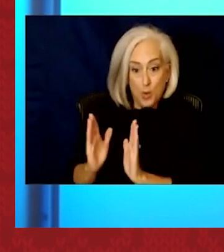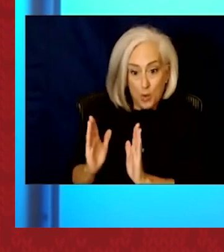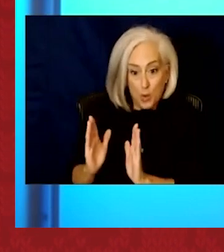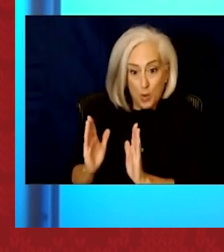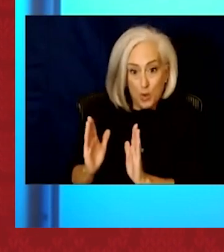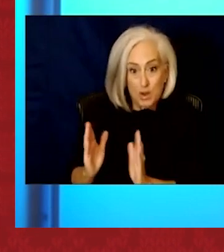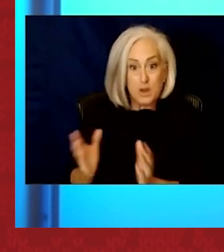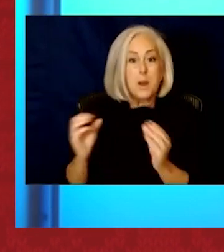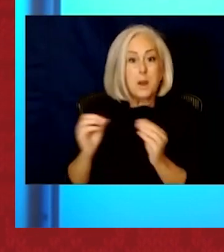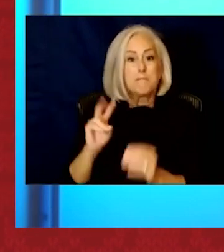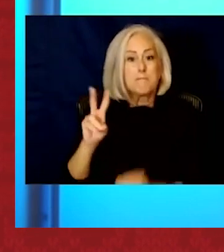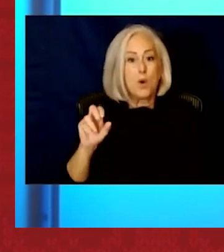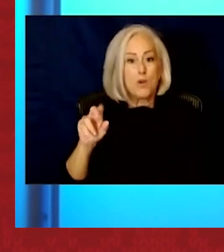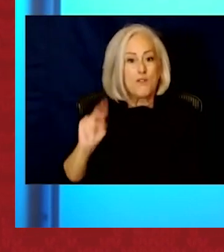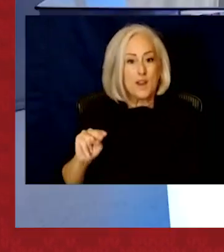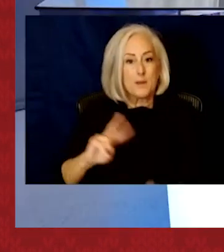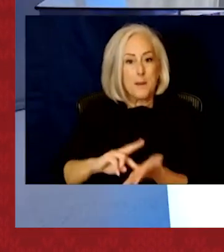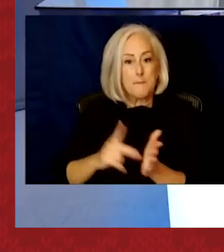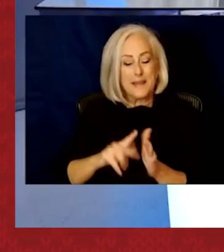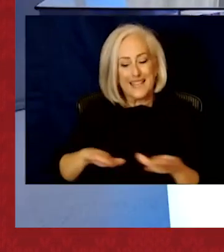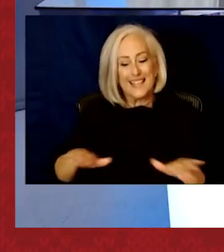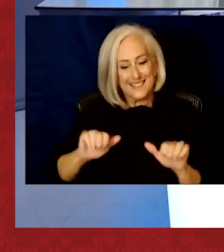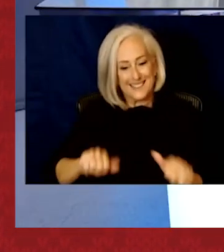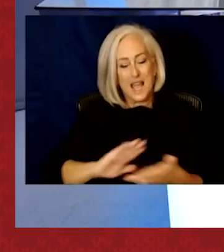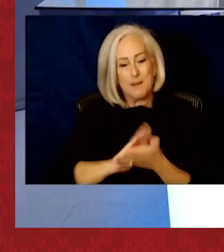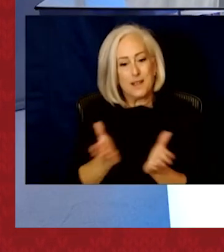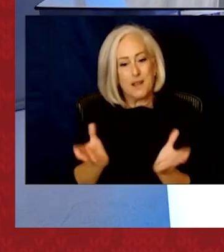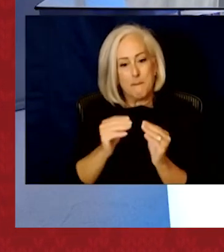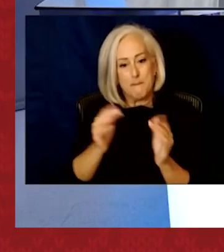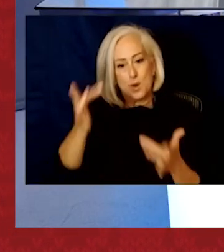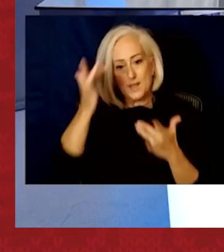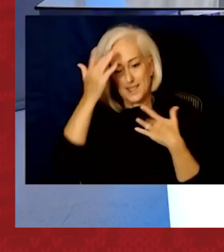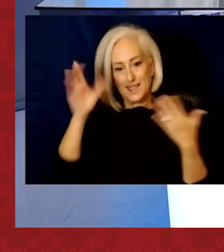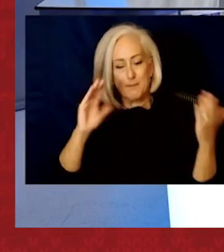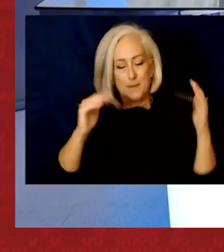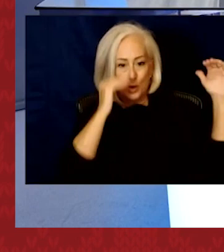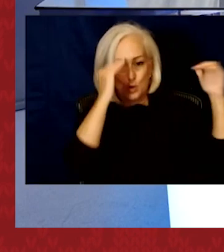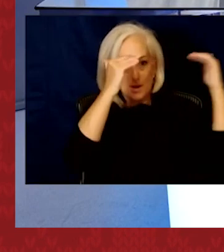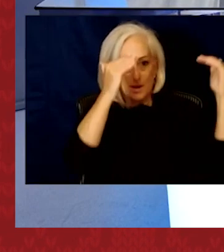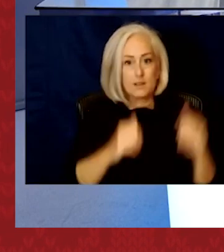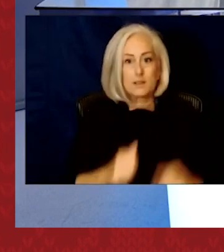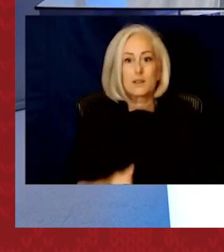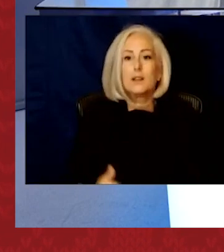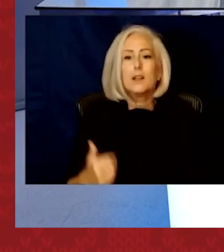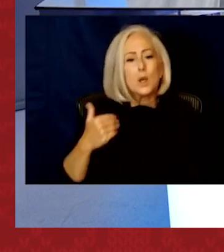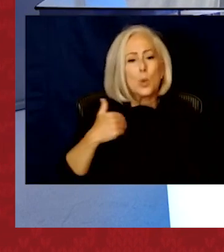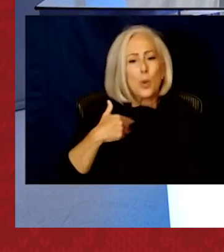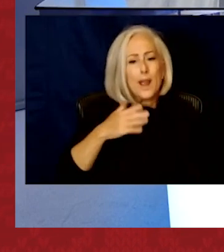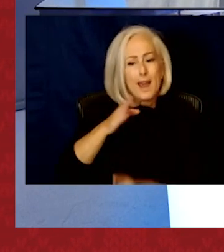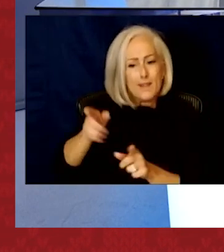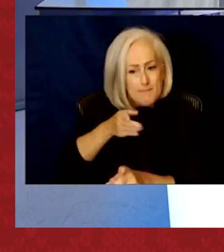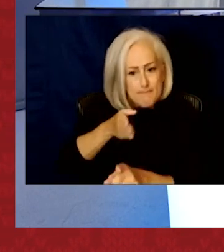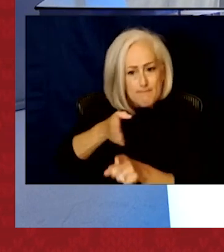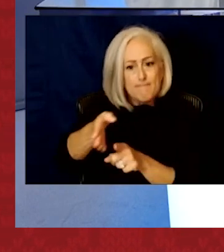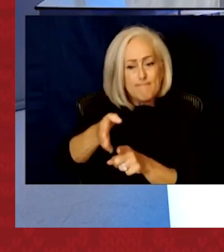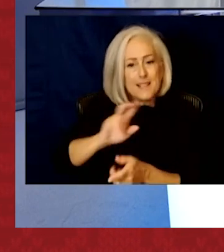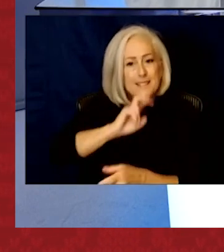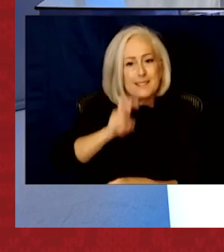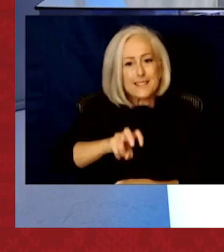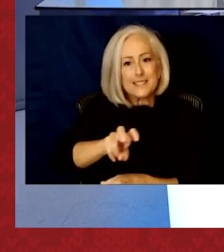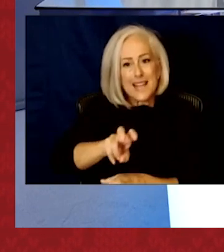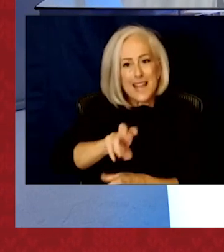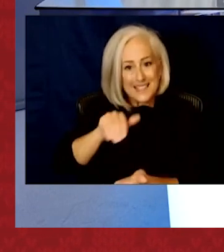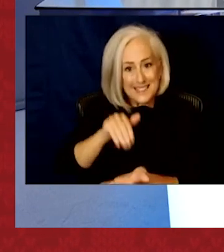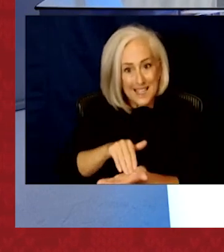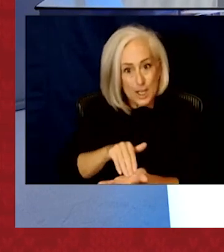kids can get sicker, yes. So as the designated snake center, I'm not quite sure what that means, but designated snake center, do we keep venom on, or not